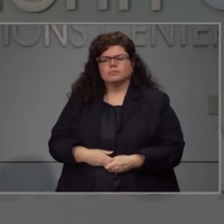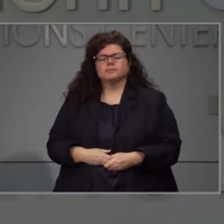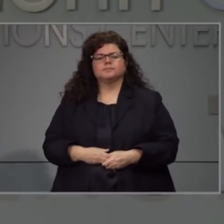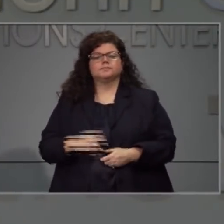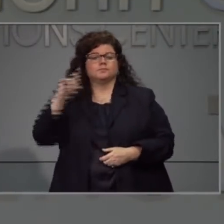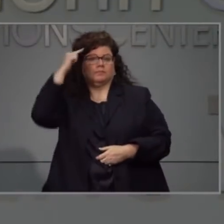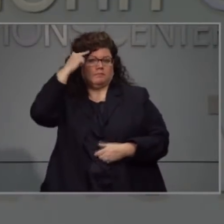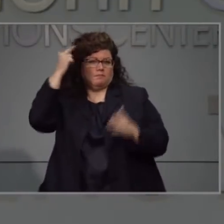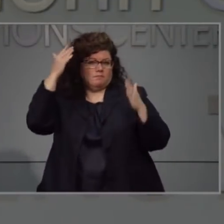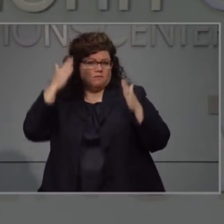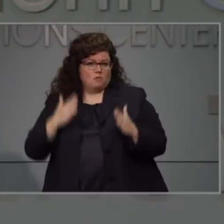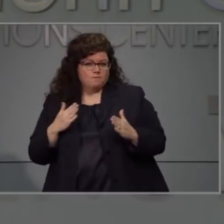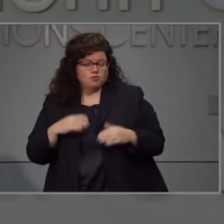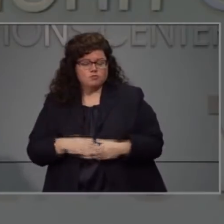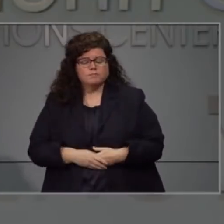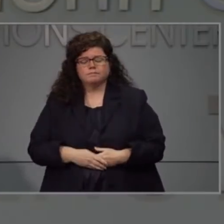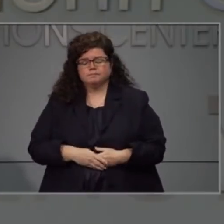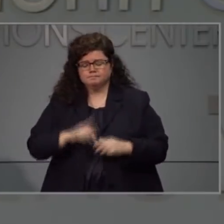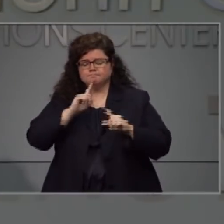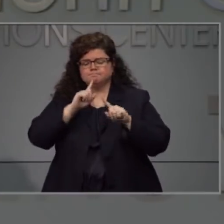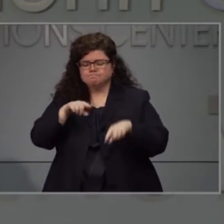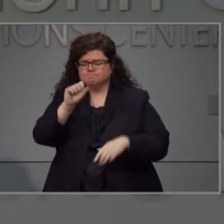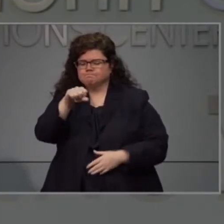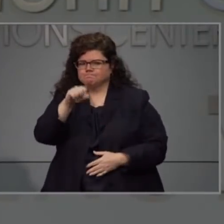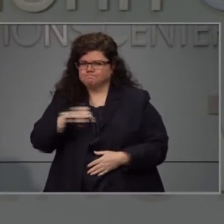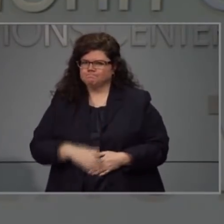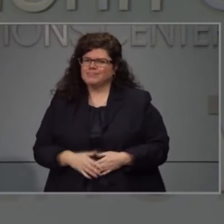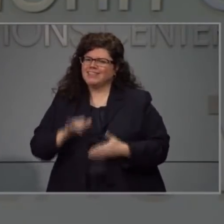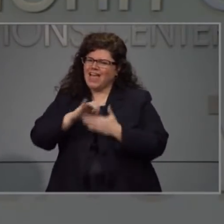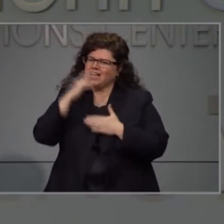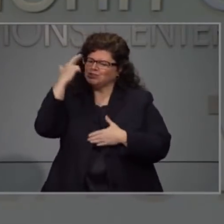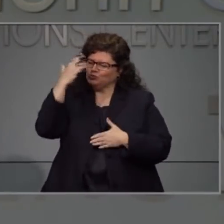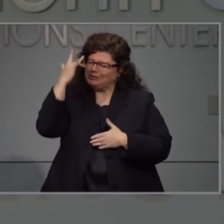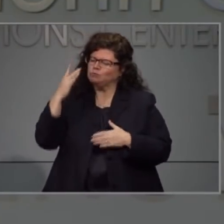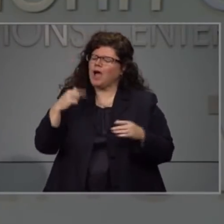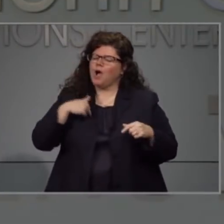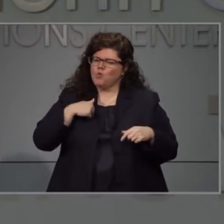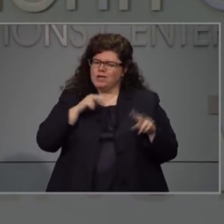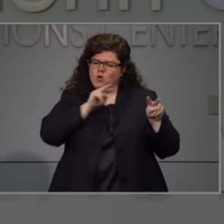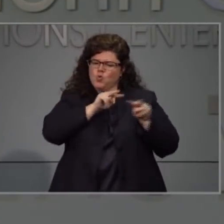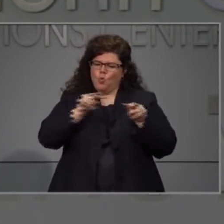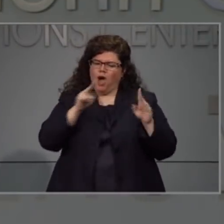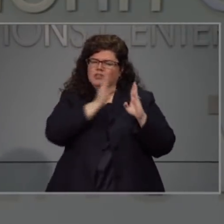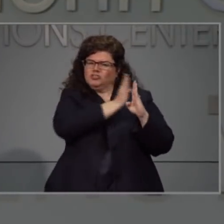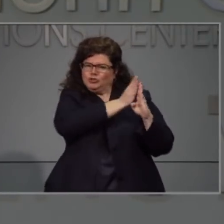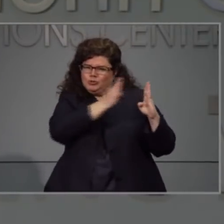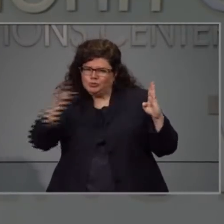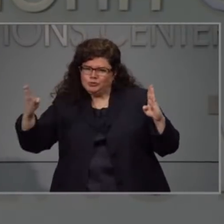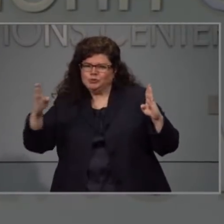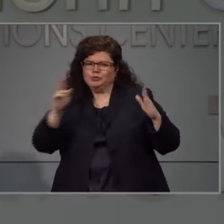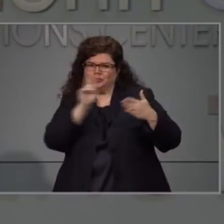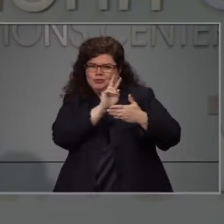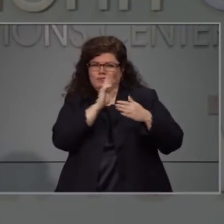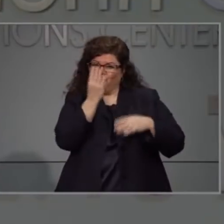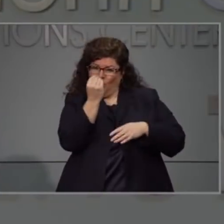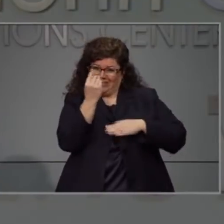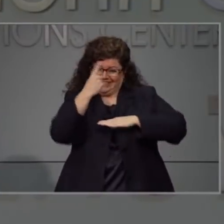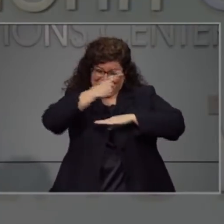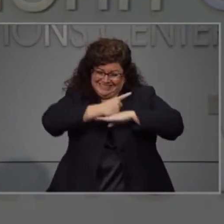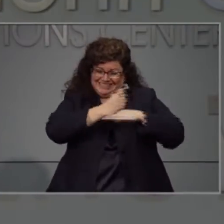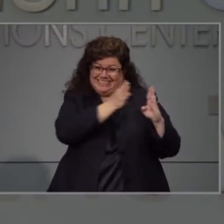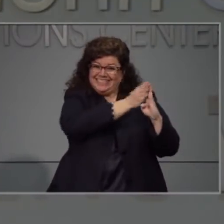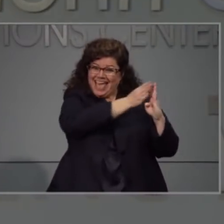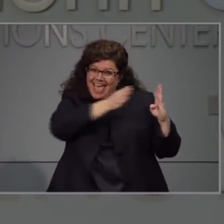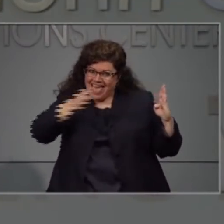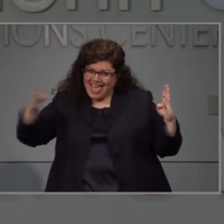it at 14-day intervals because there can be a real spike or a real drop in cases. And sometimes that's because